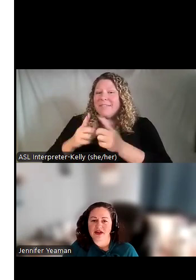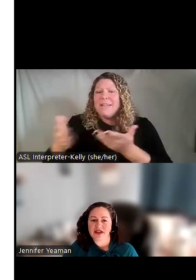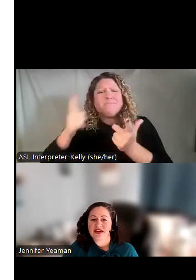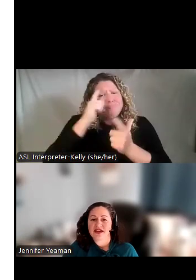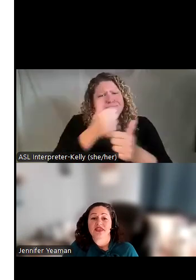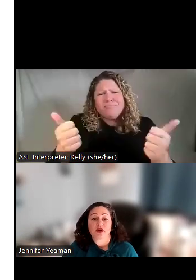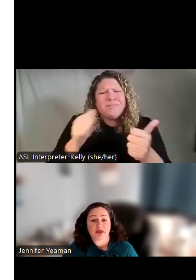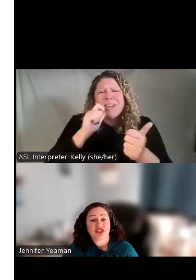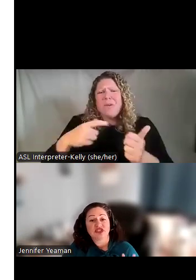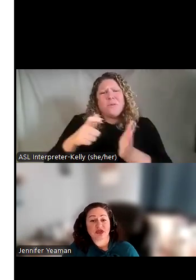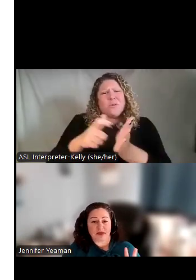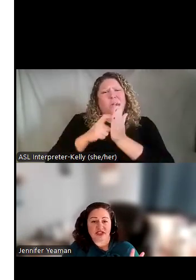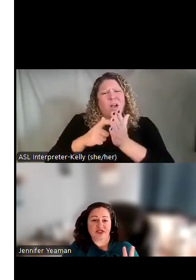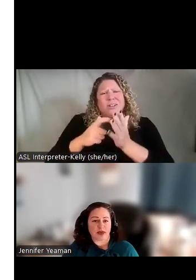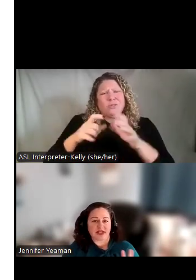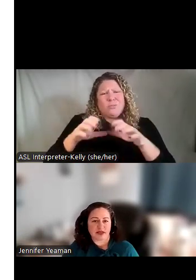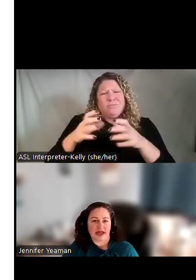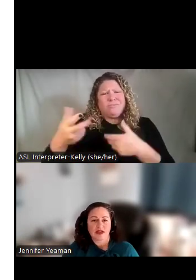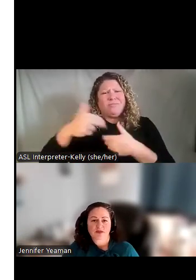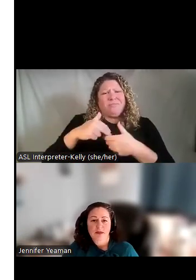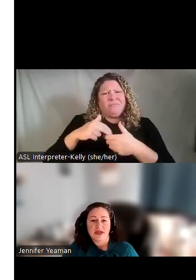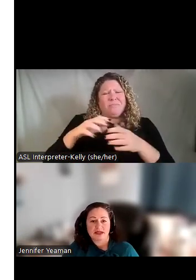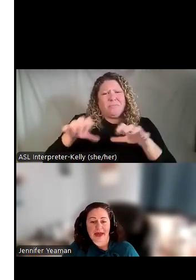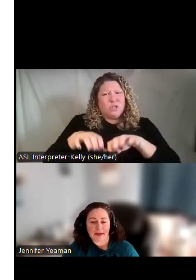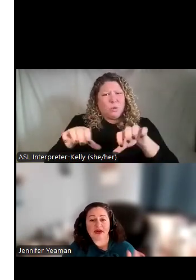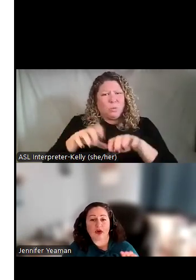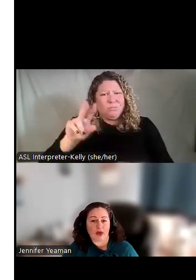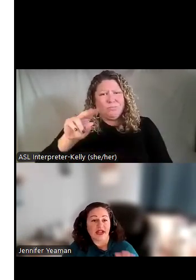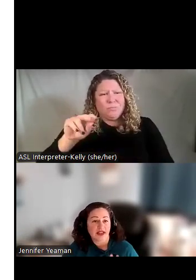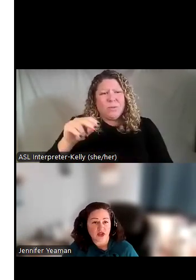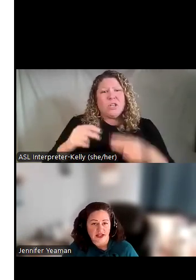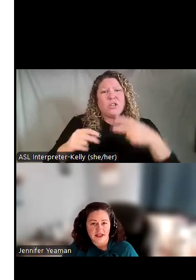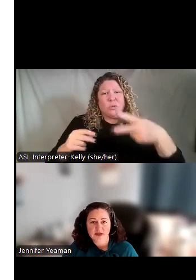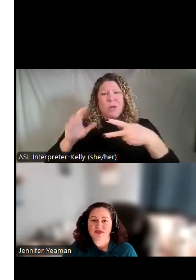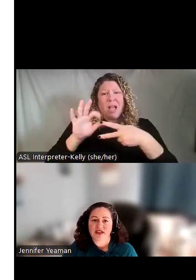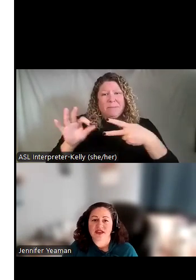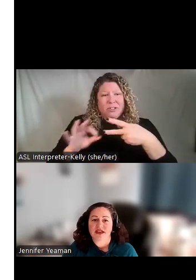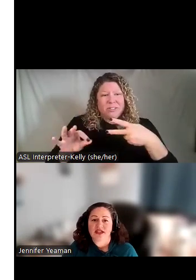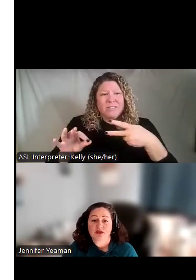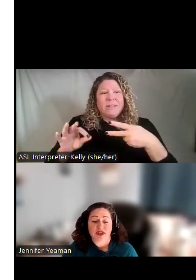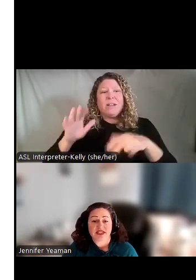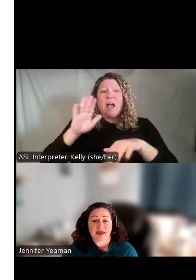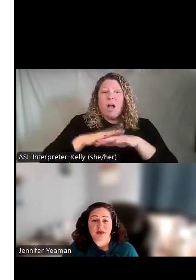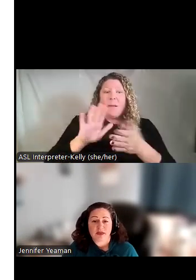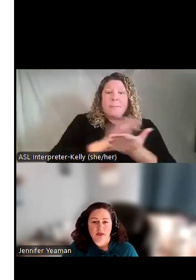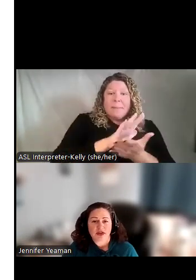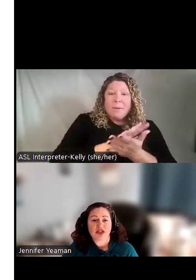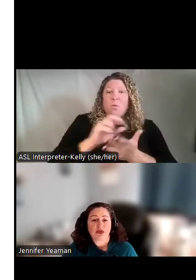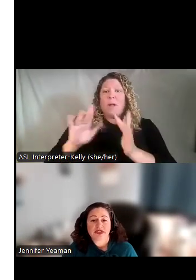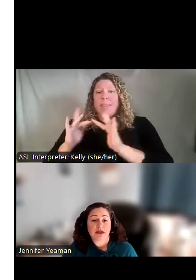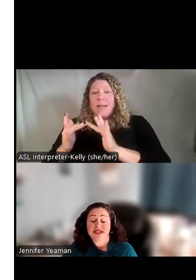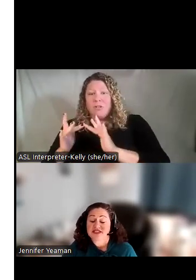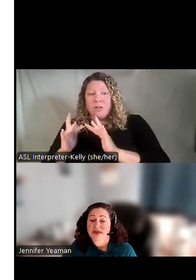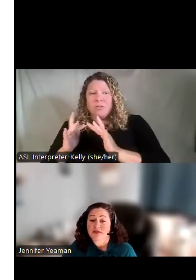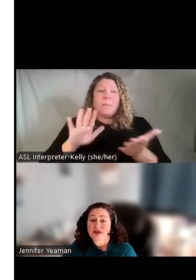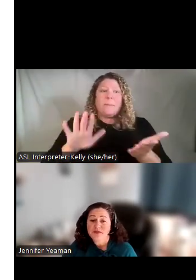not required. There will be two options to participate, with paper or electronically. To participate with paper, you